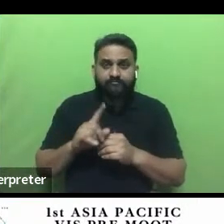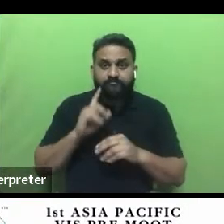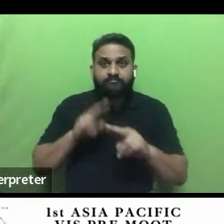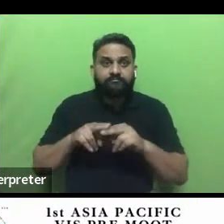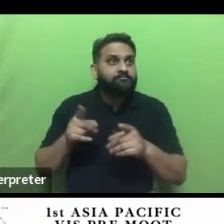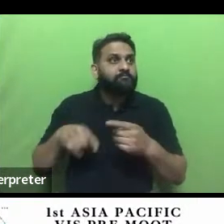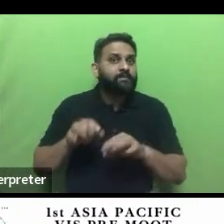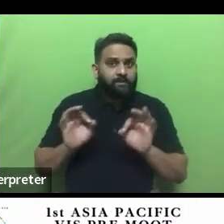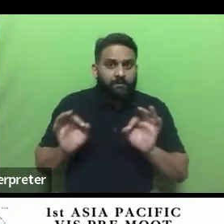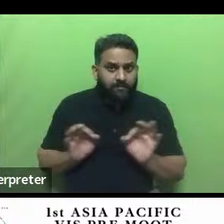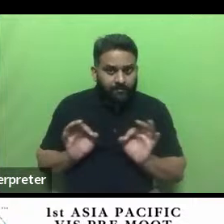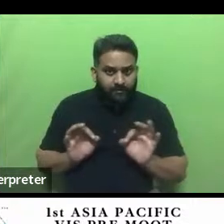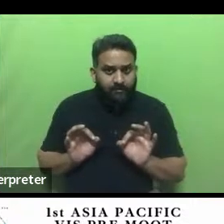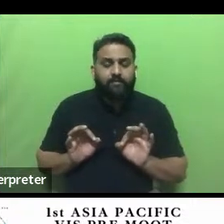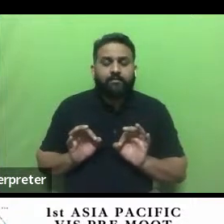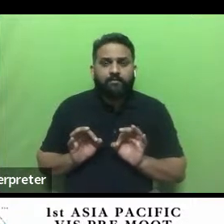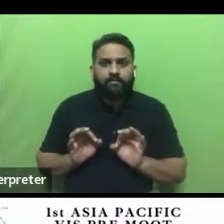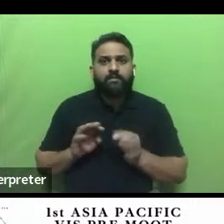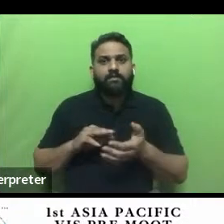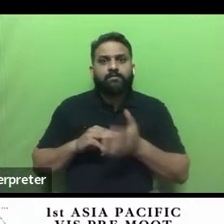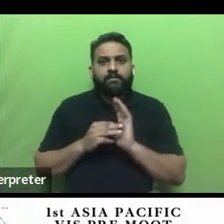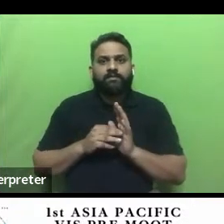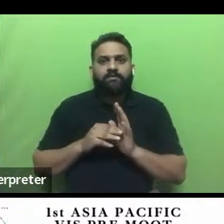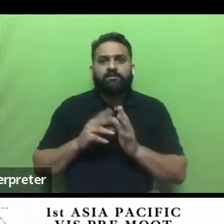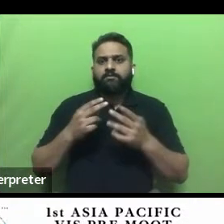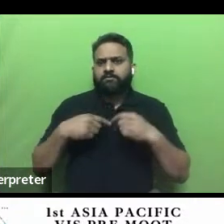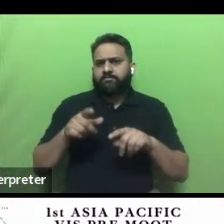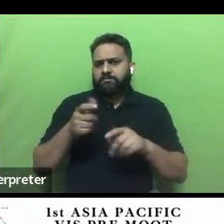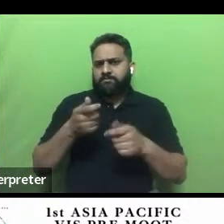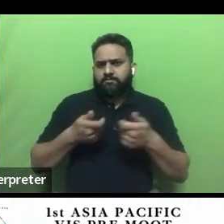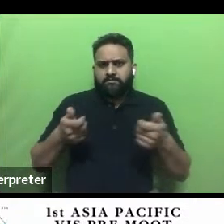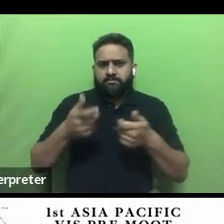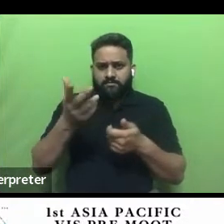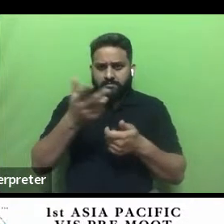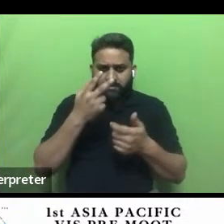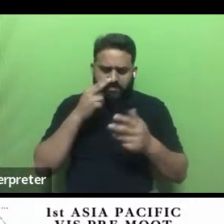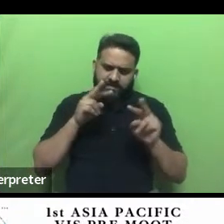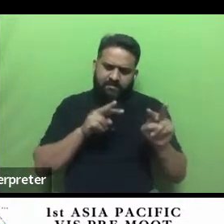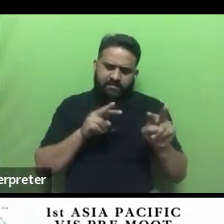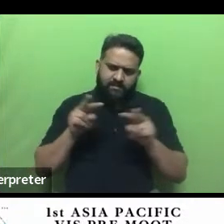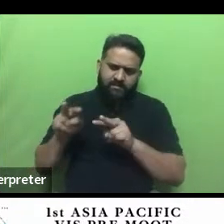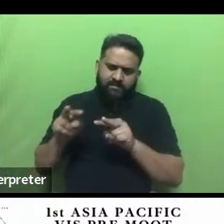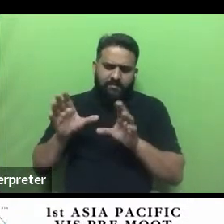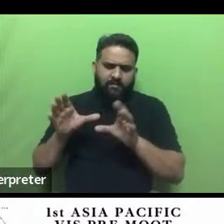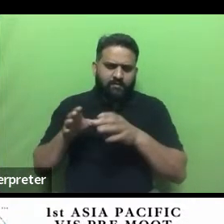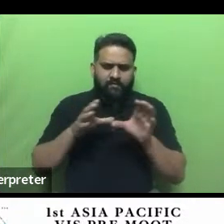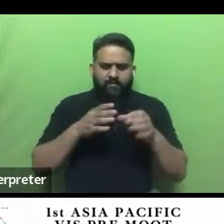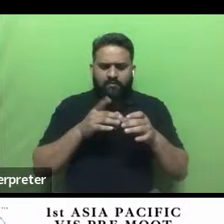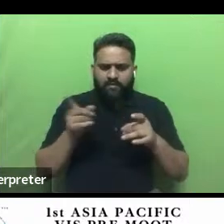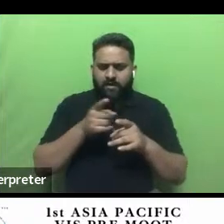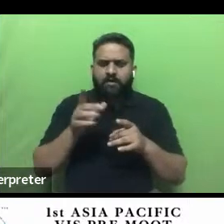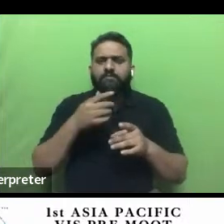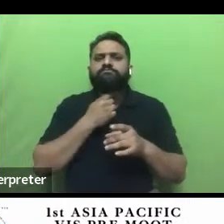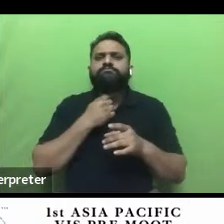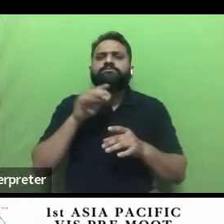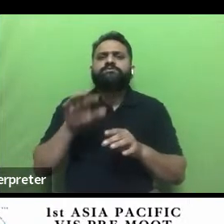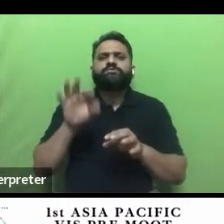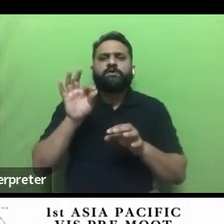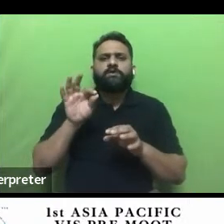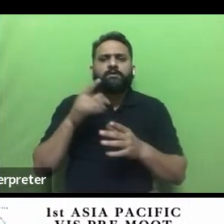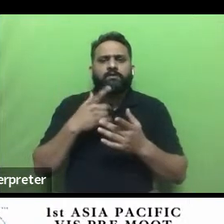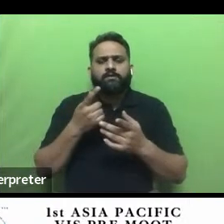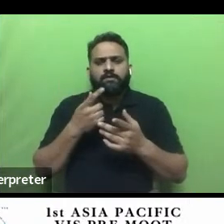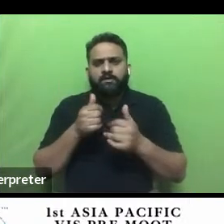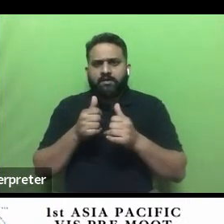exist, then the tribunal should look into whether the parties had agreed upon an implied choice of law to govern the